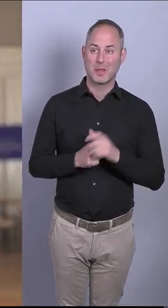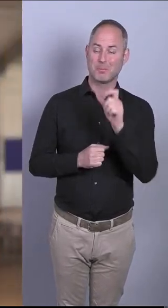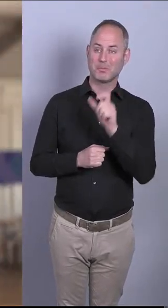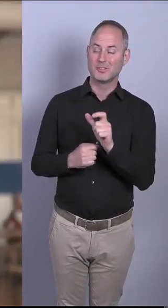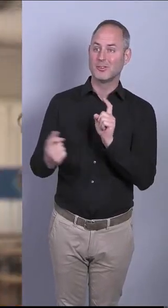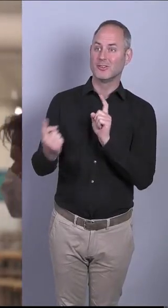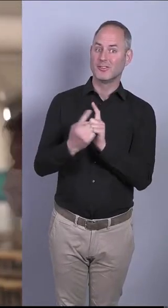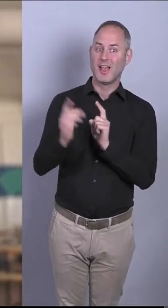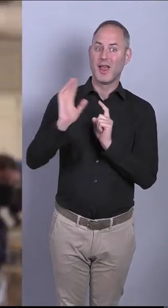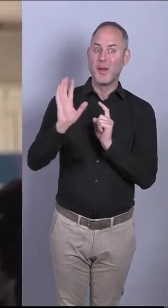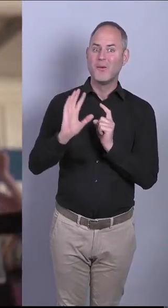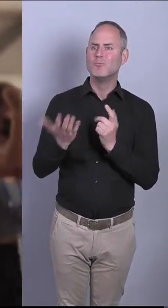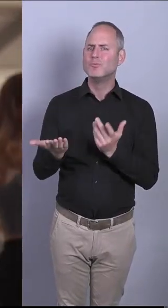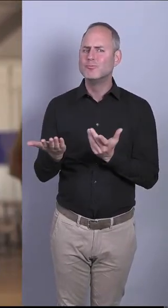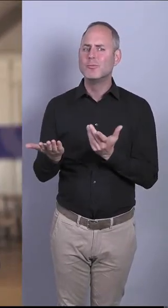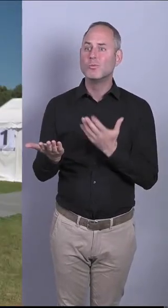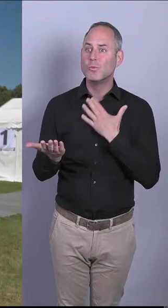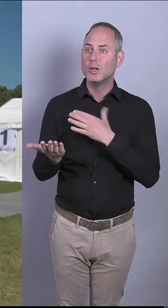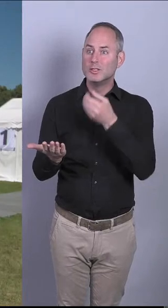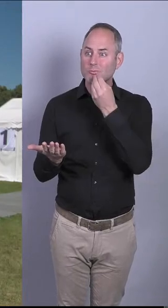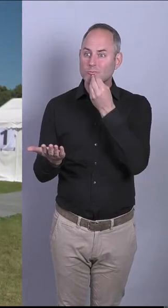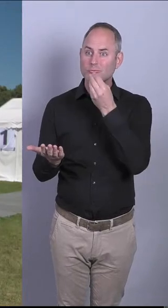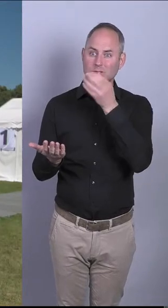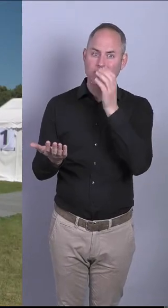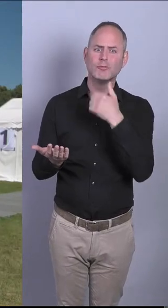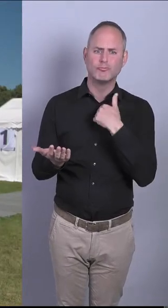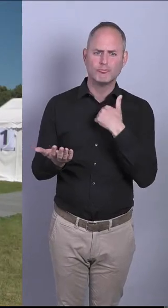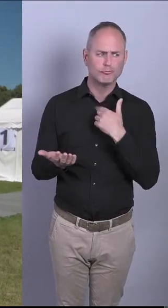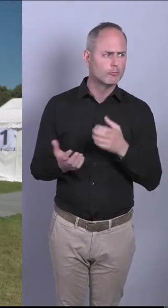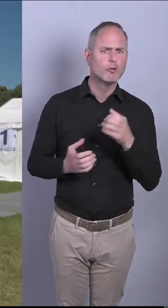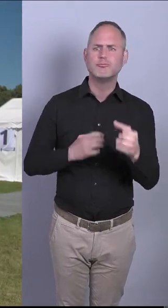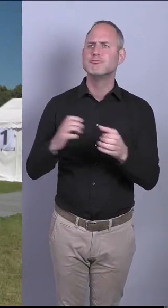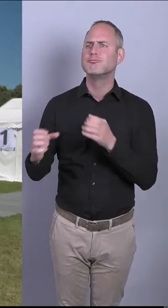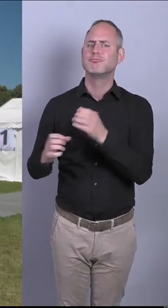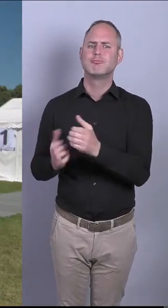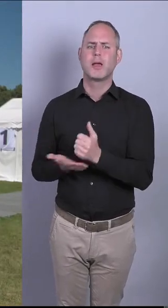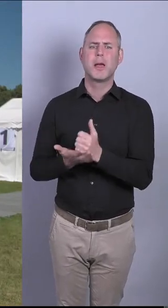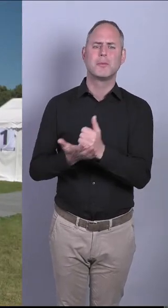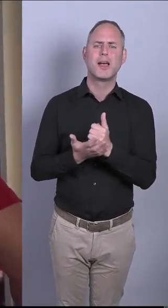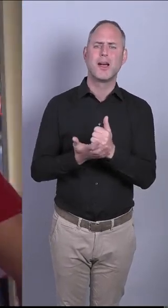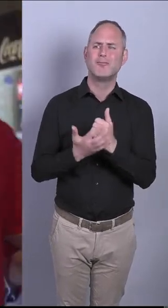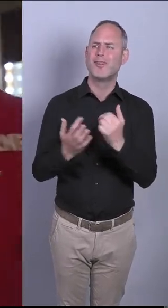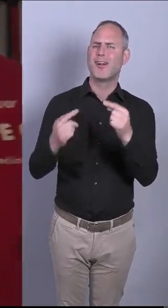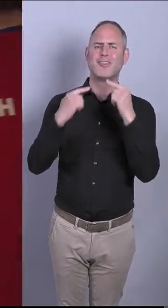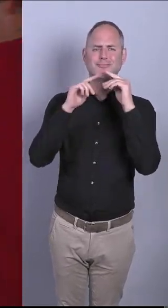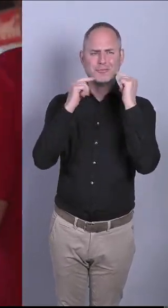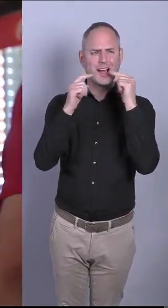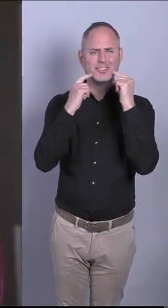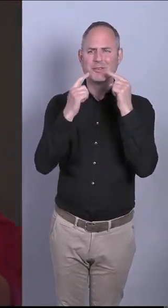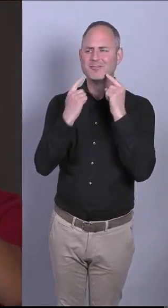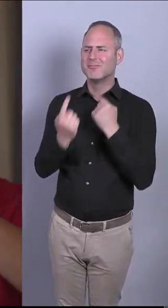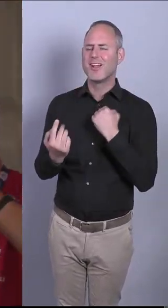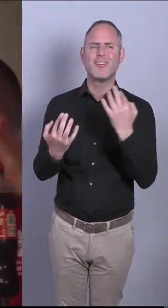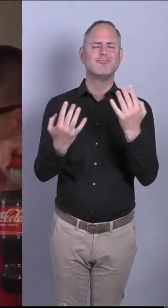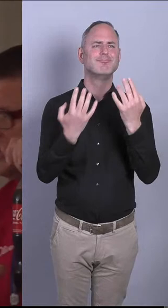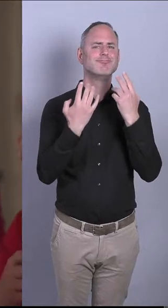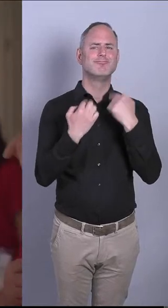The people I meet, we work in the catering area, hang out bottles for soft drinks. The people are so friendly and